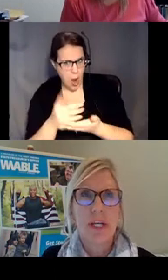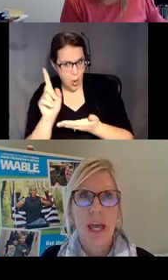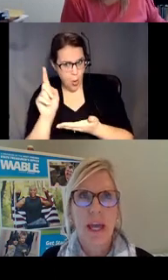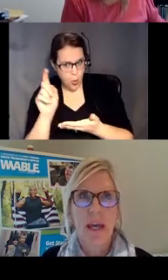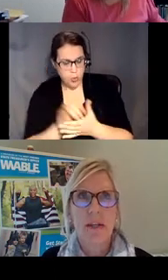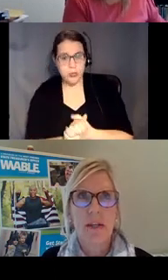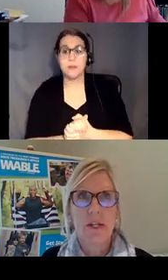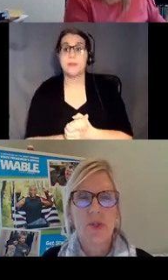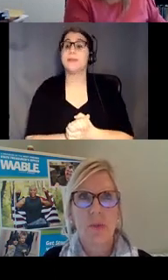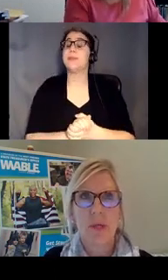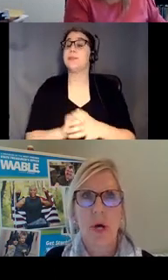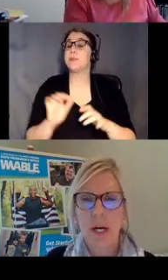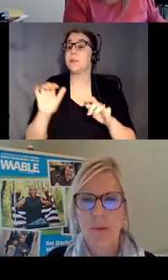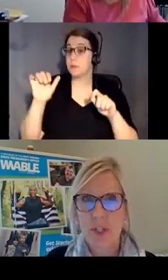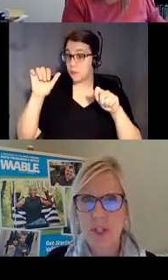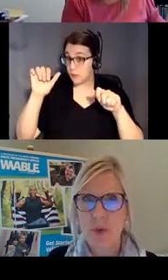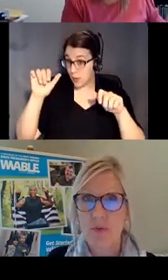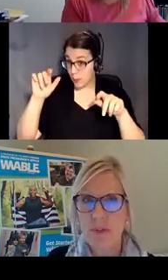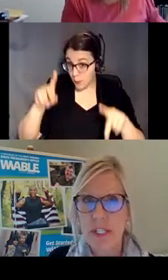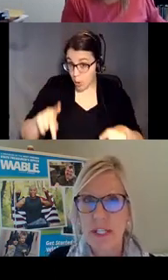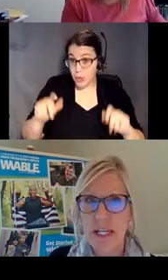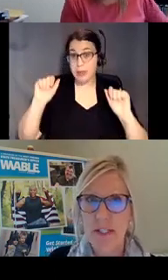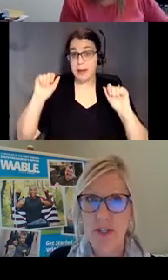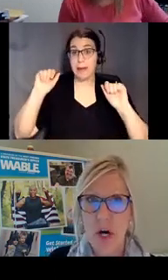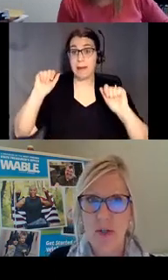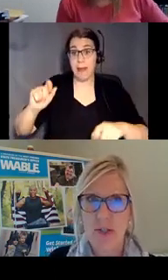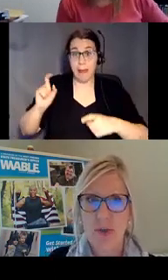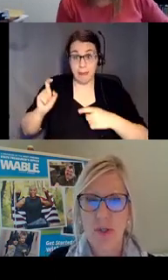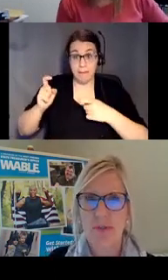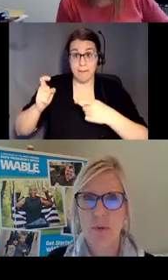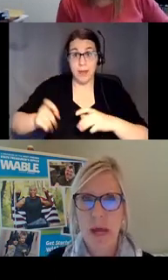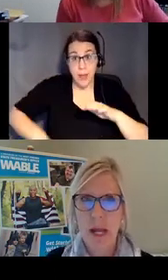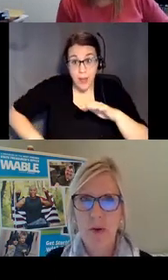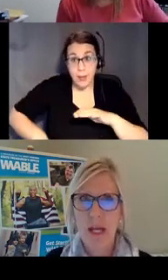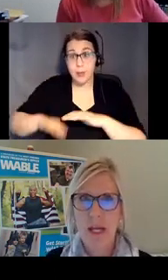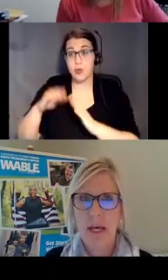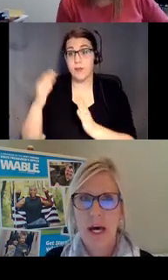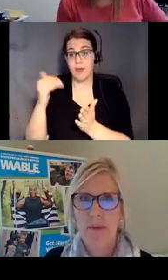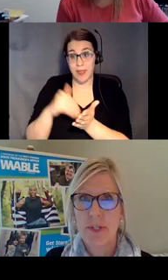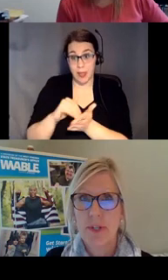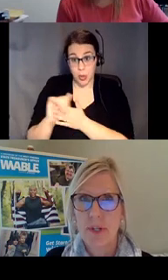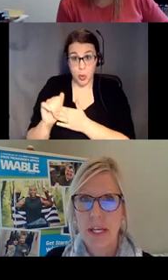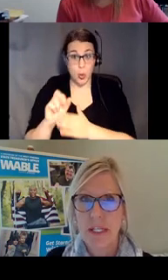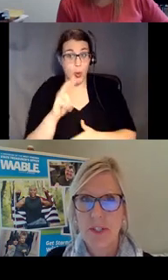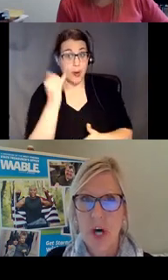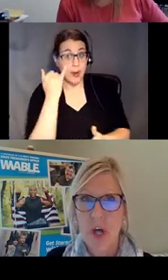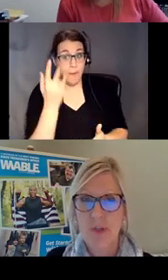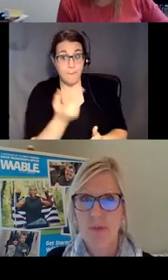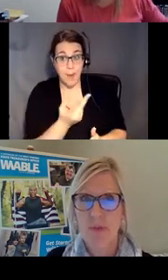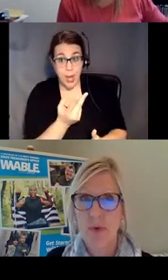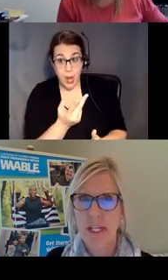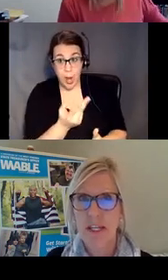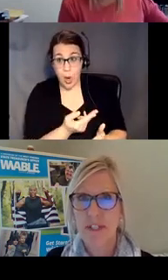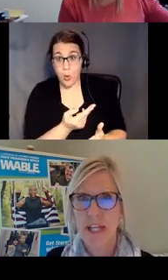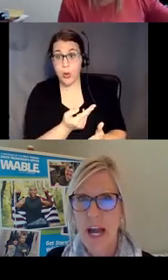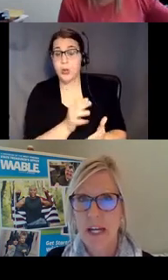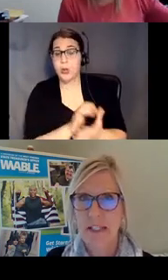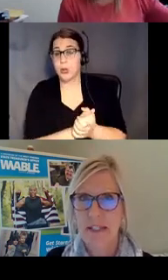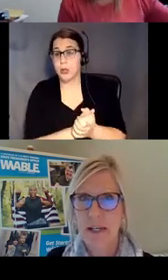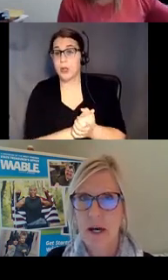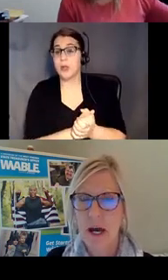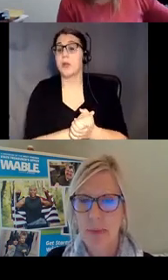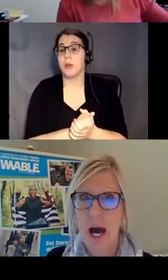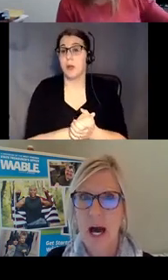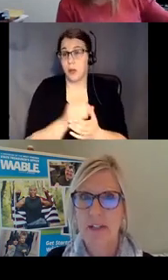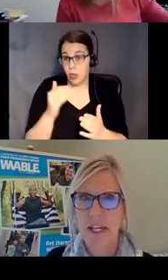individual can contribute up to $15,000, or if you're married, up to $30,000 before the gift